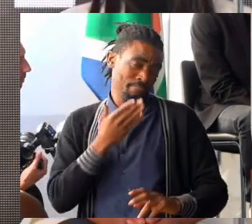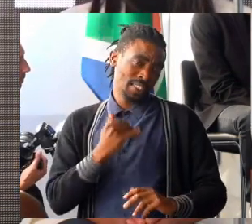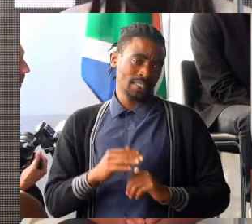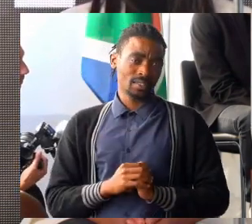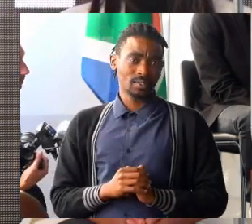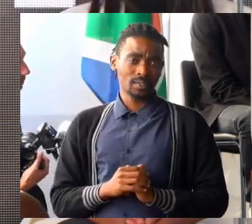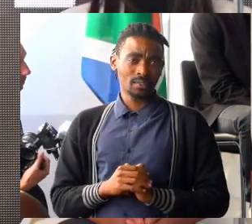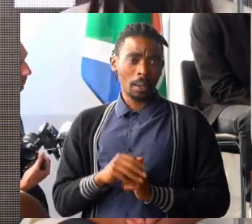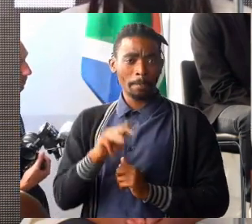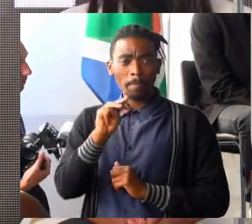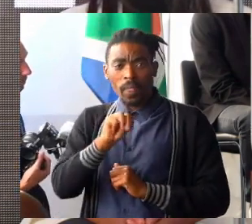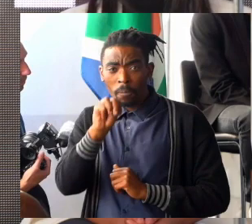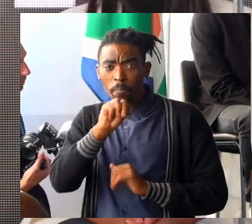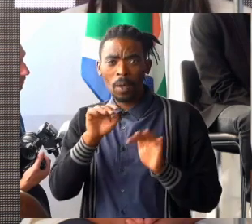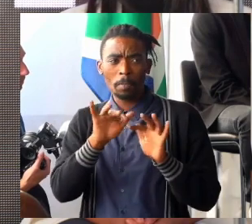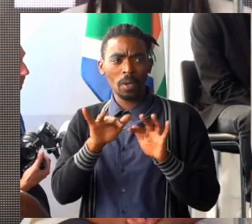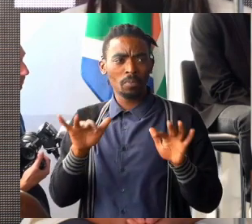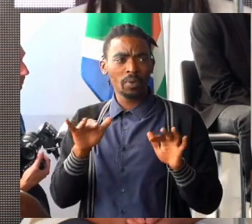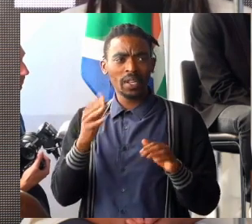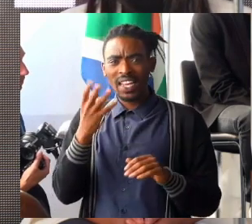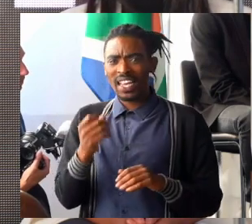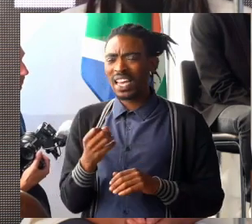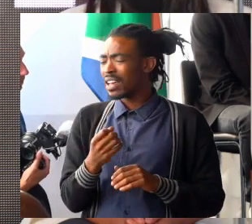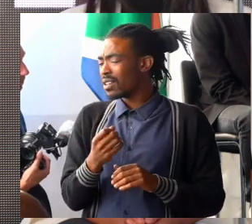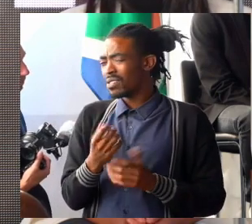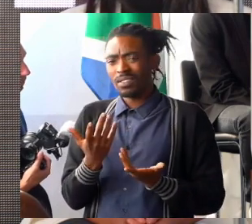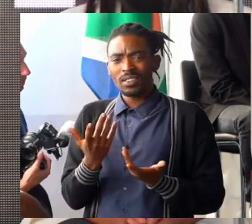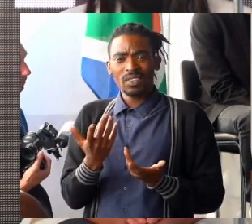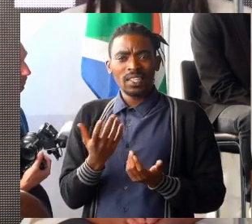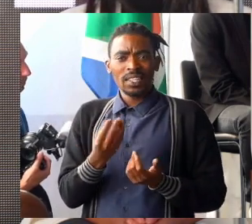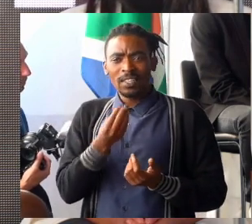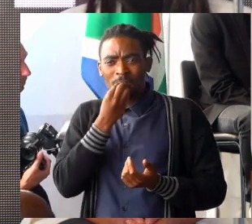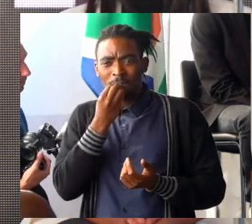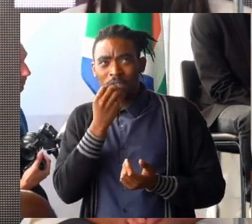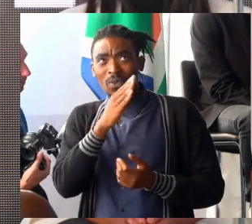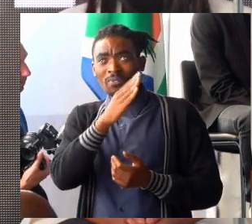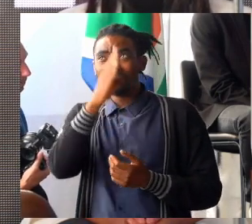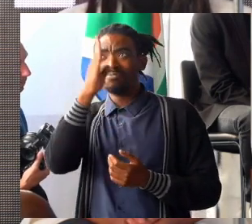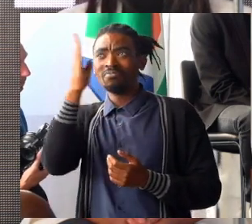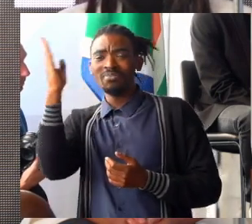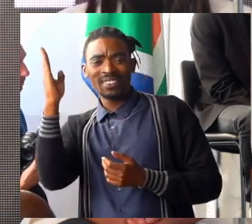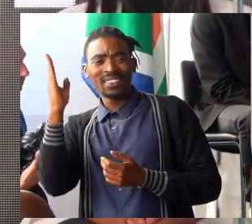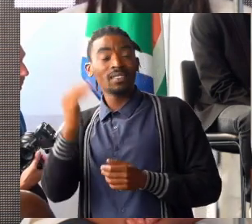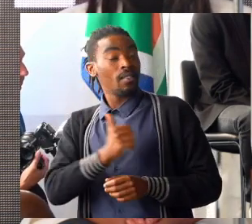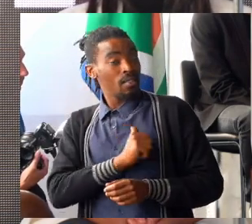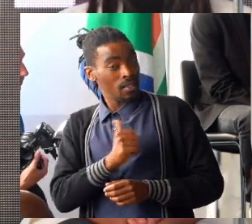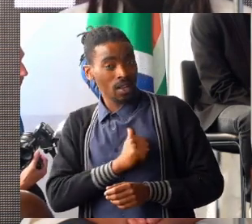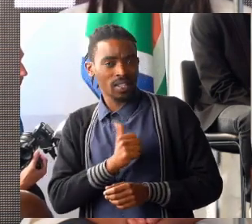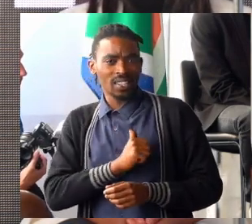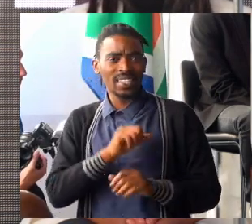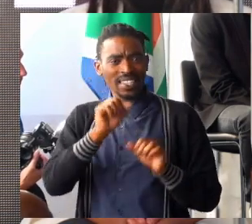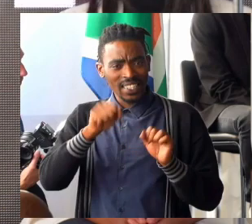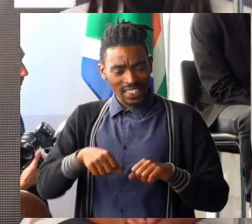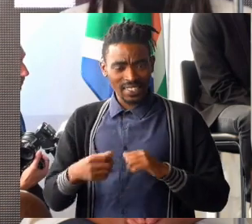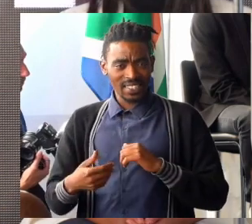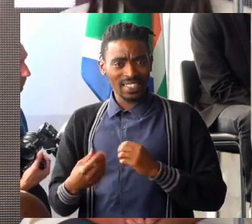Millions of people are lucky to have all three meals a day, and too many children suffer from hunger and malnutrition and